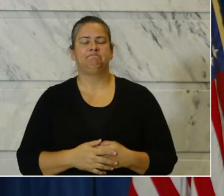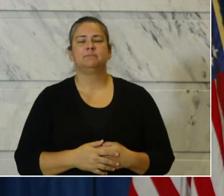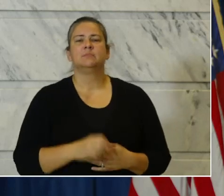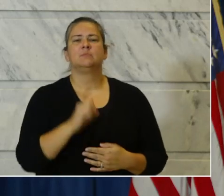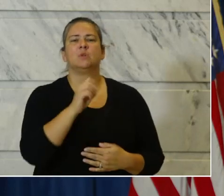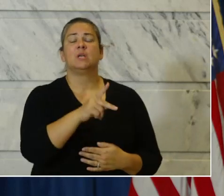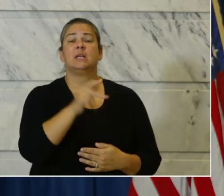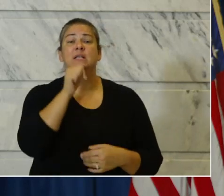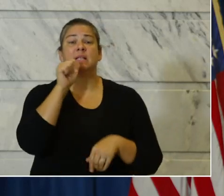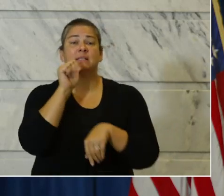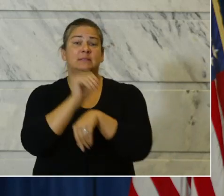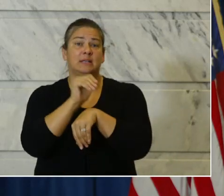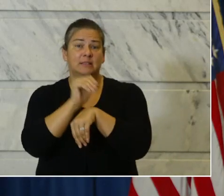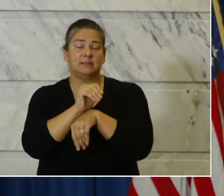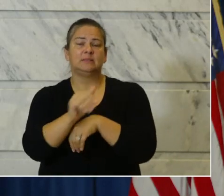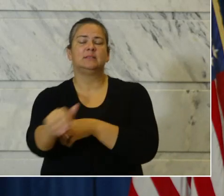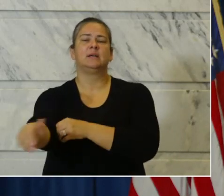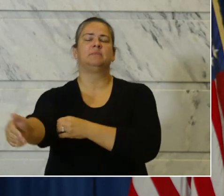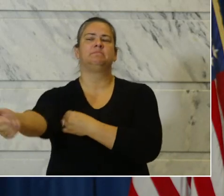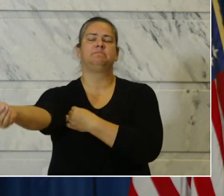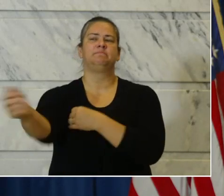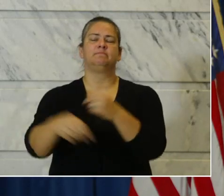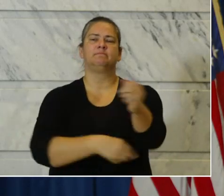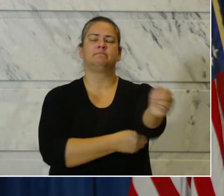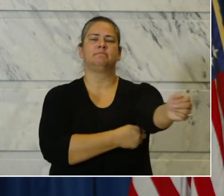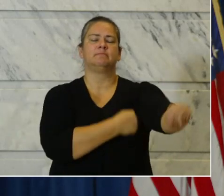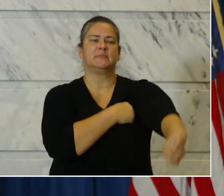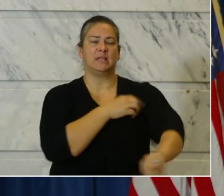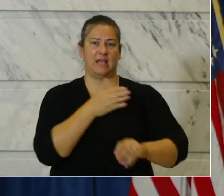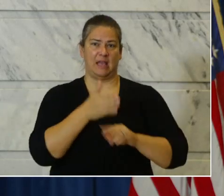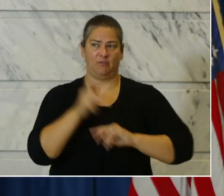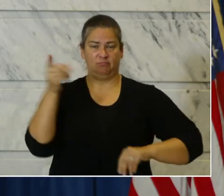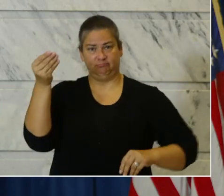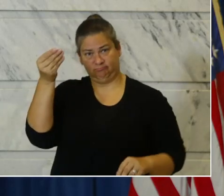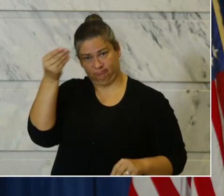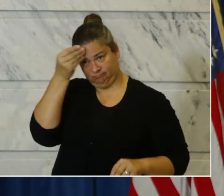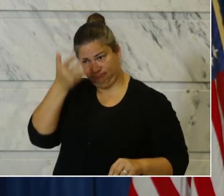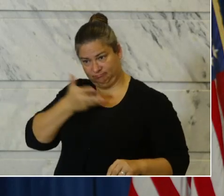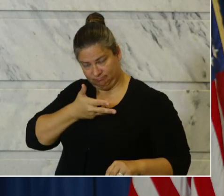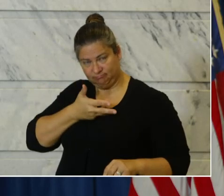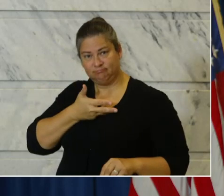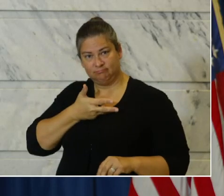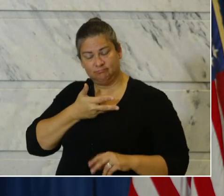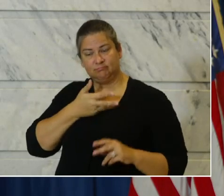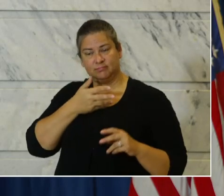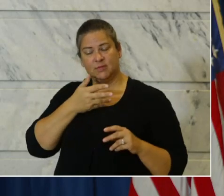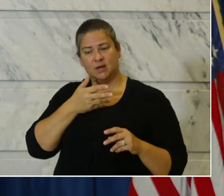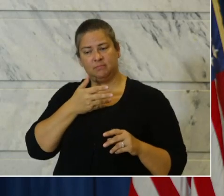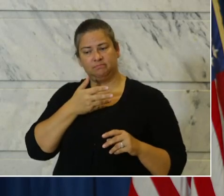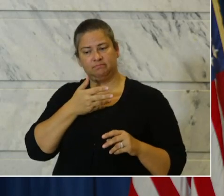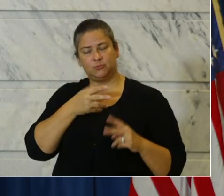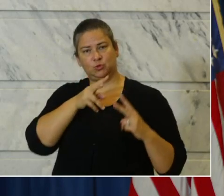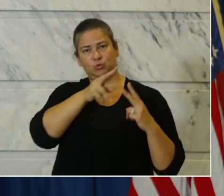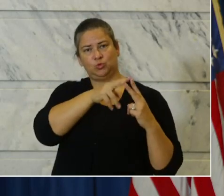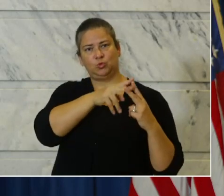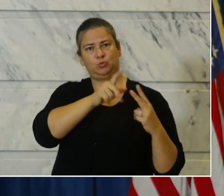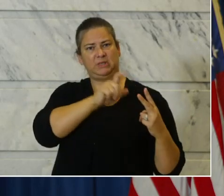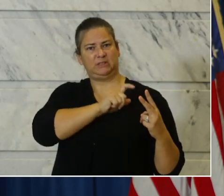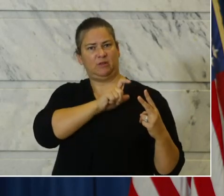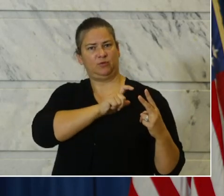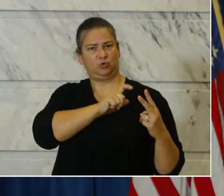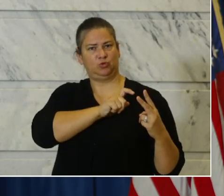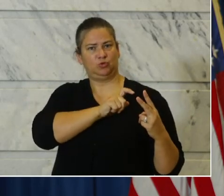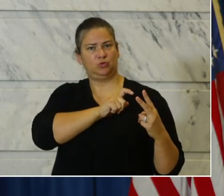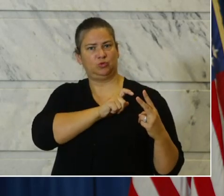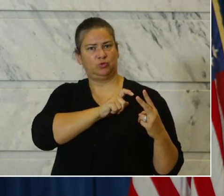night, after I learned of the injuries to our 2 law enforcement officers,